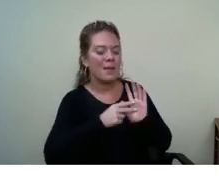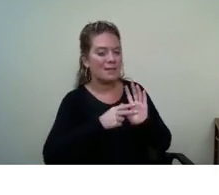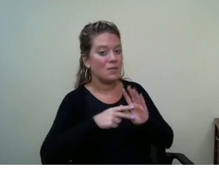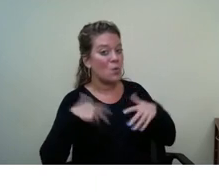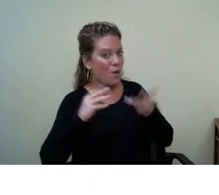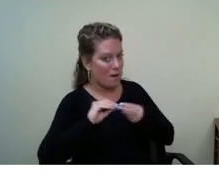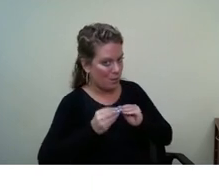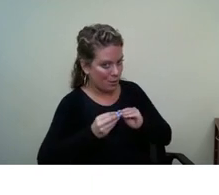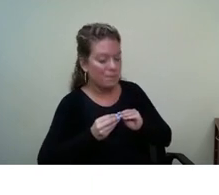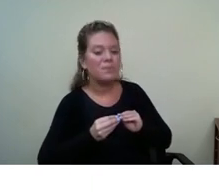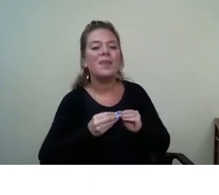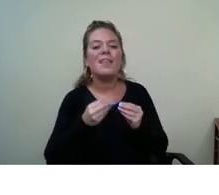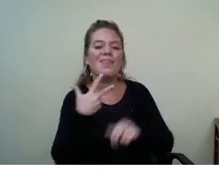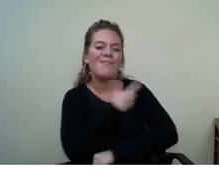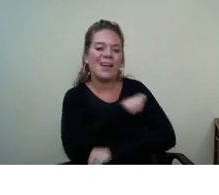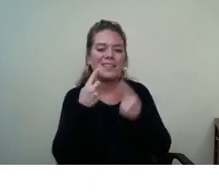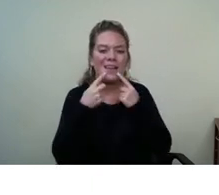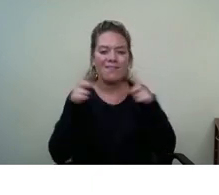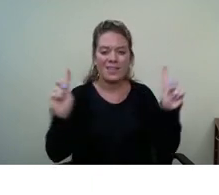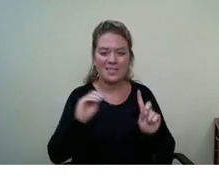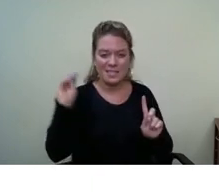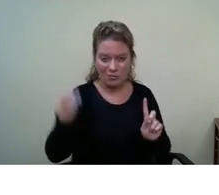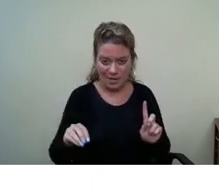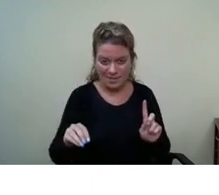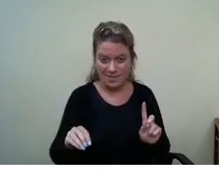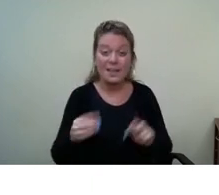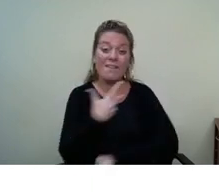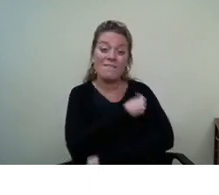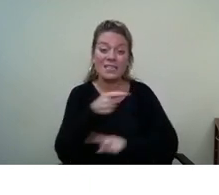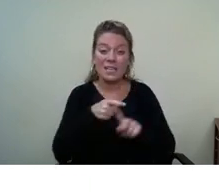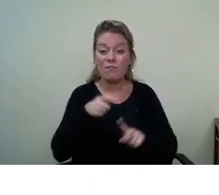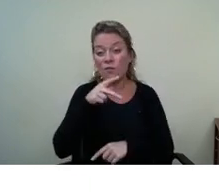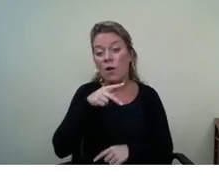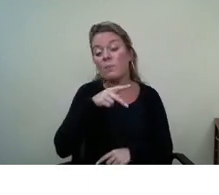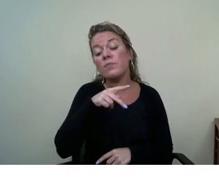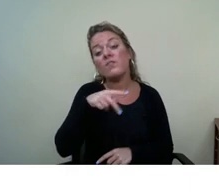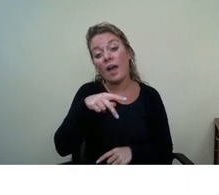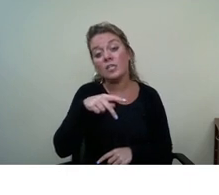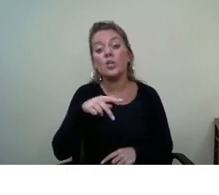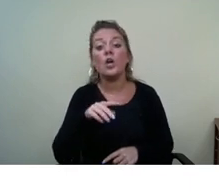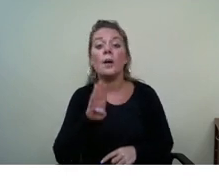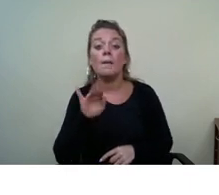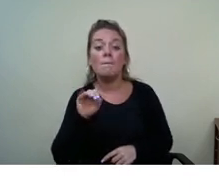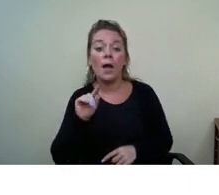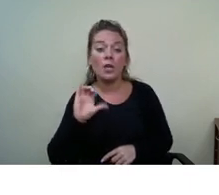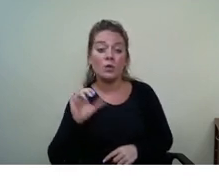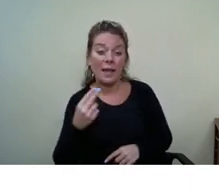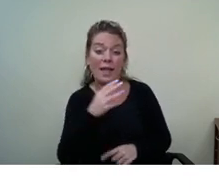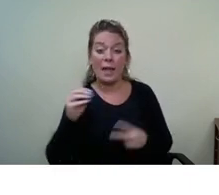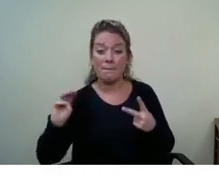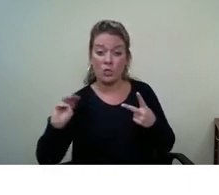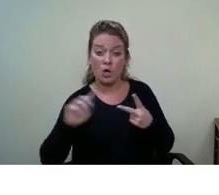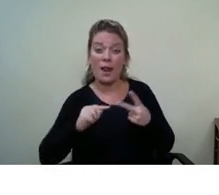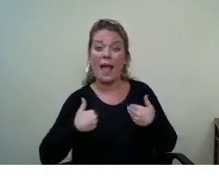numbers, the vaccine's efficacy rates. The vaccines from Pfizer-BioNTech and Moderna have super high efficacy